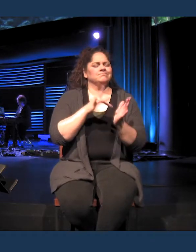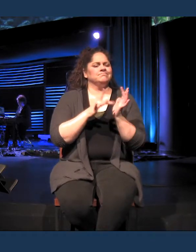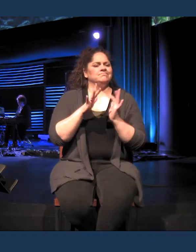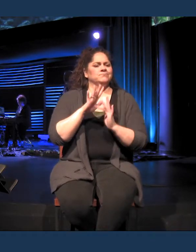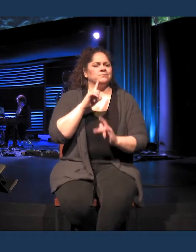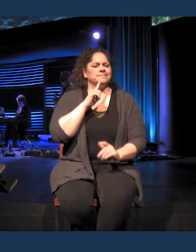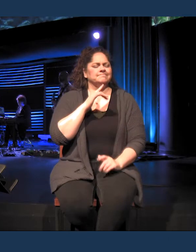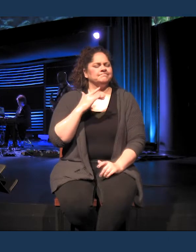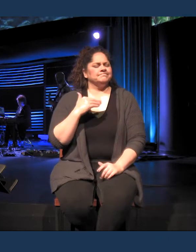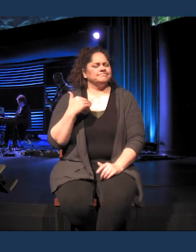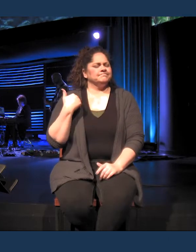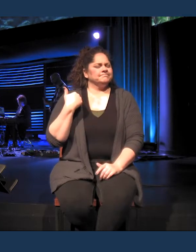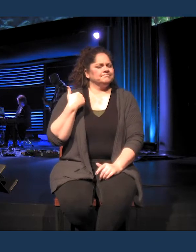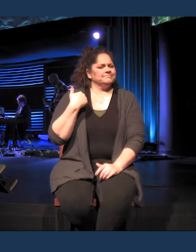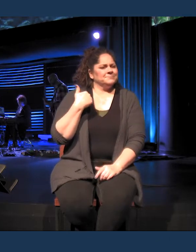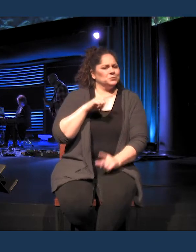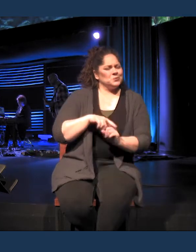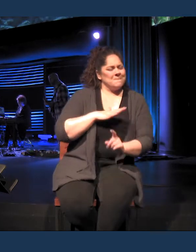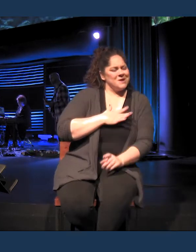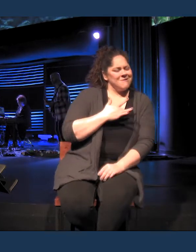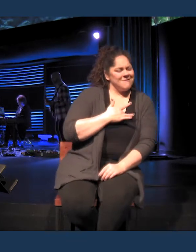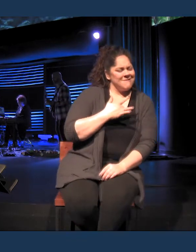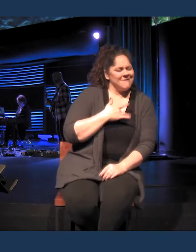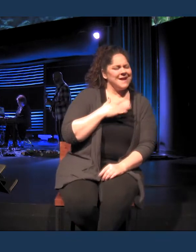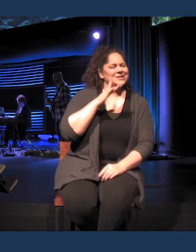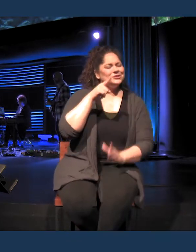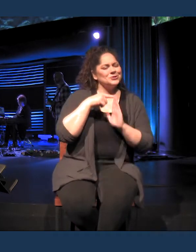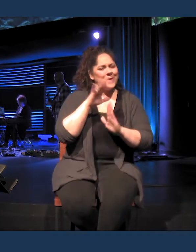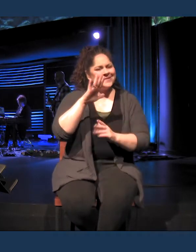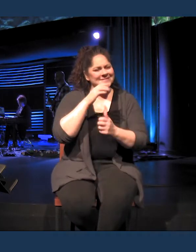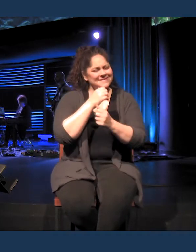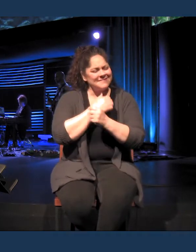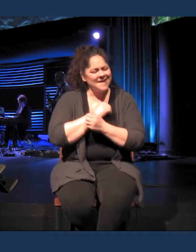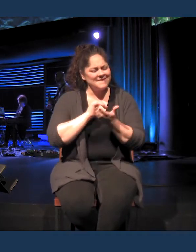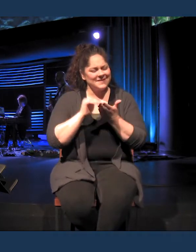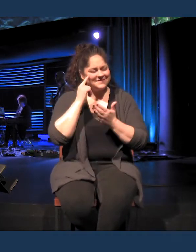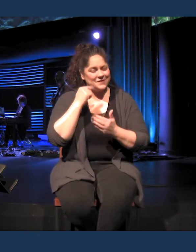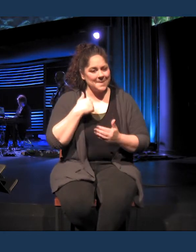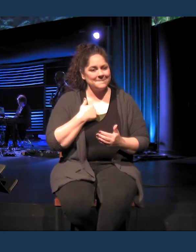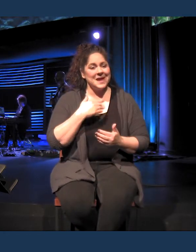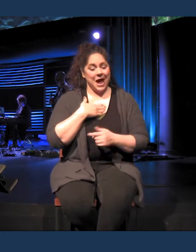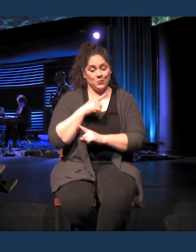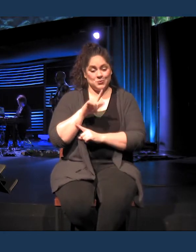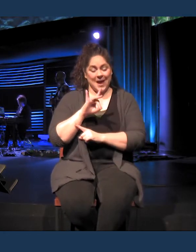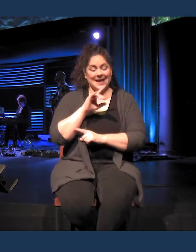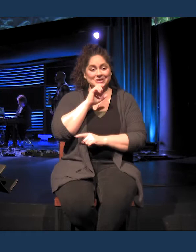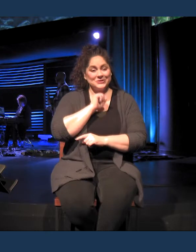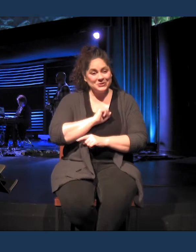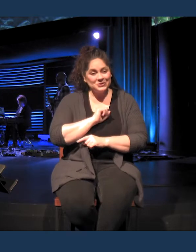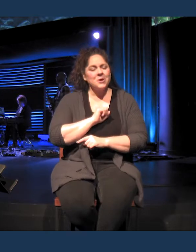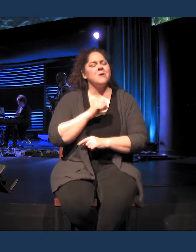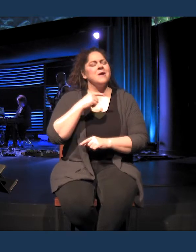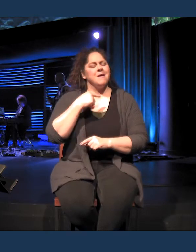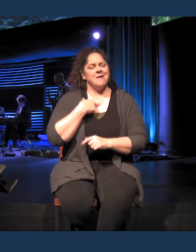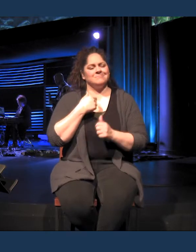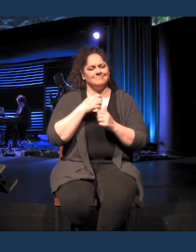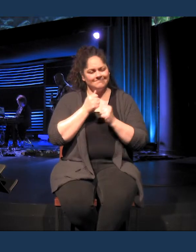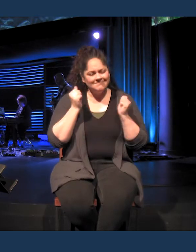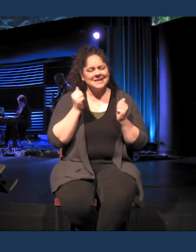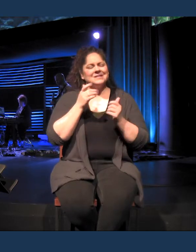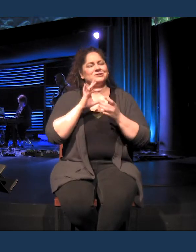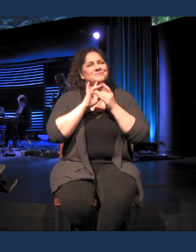his unfailing love and forgiveness for me. I rededicated my life to him at 28 years old and have been living for him each